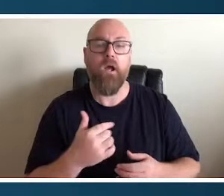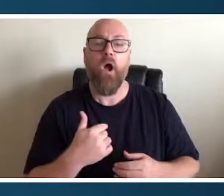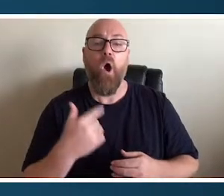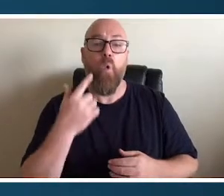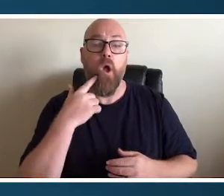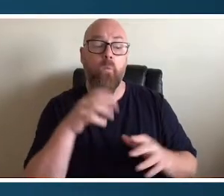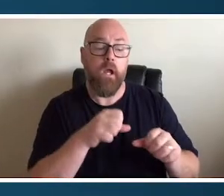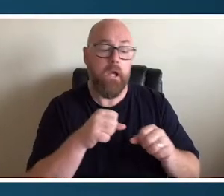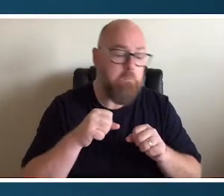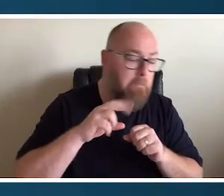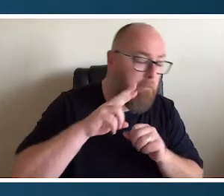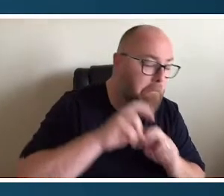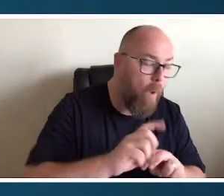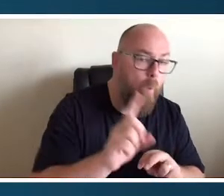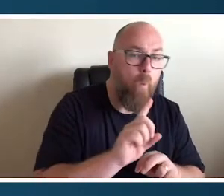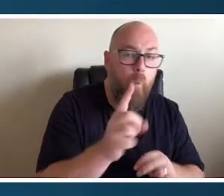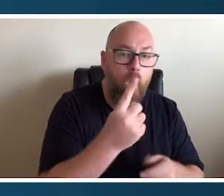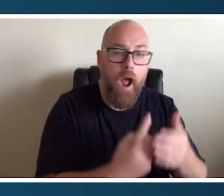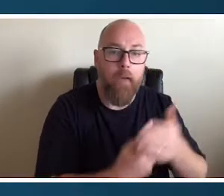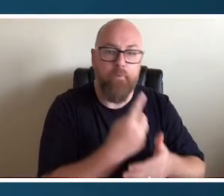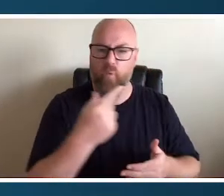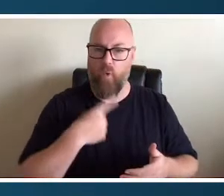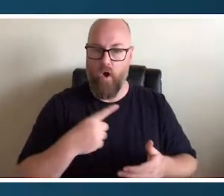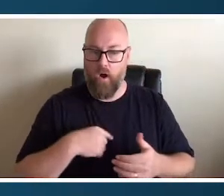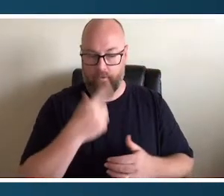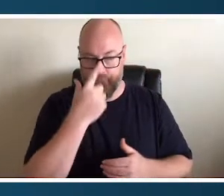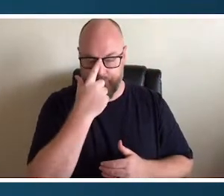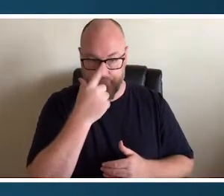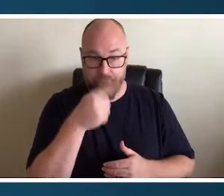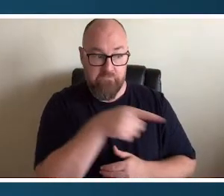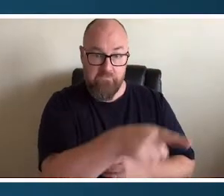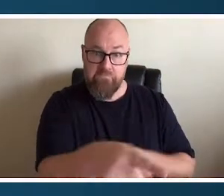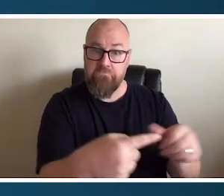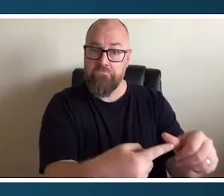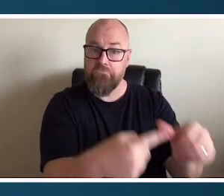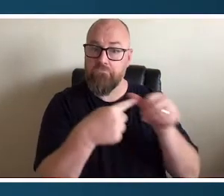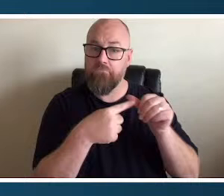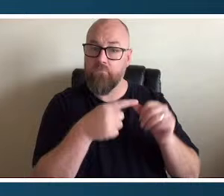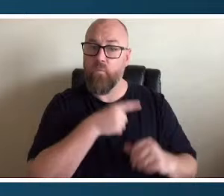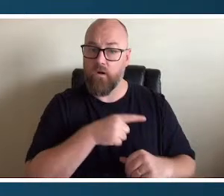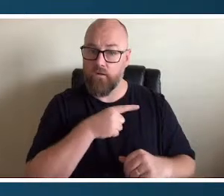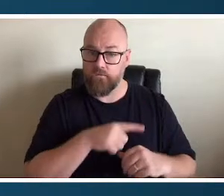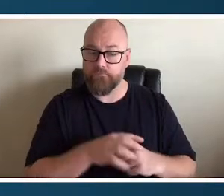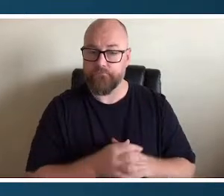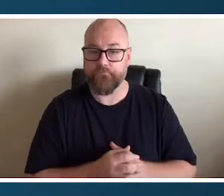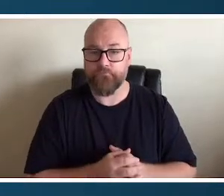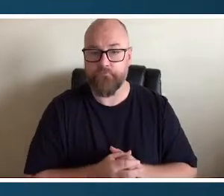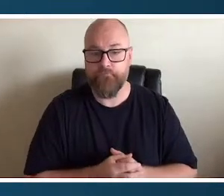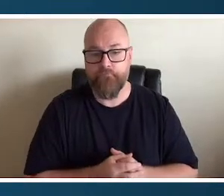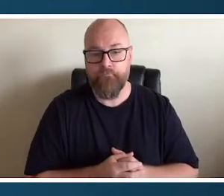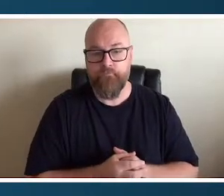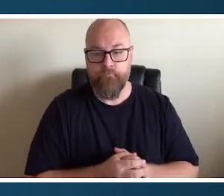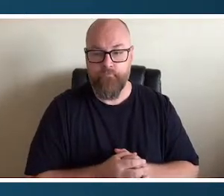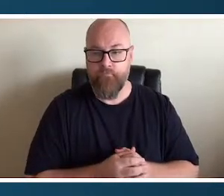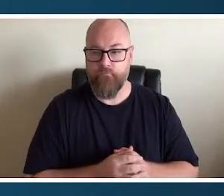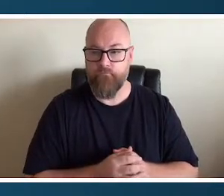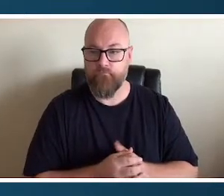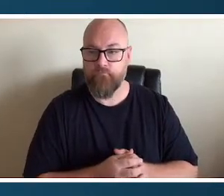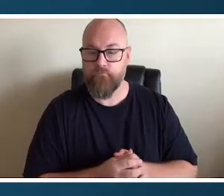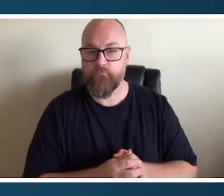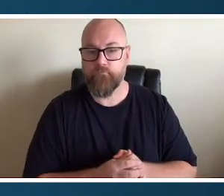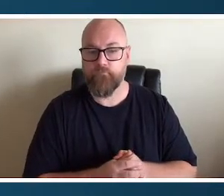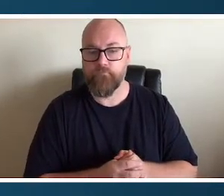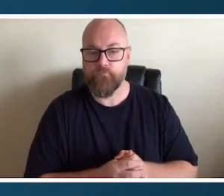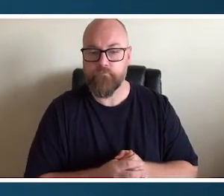what happened to them? So most of the complaint by the minority, the 7% who say they are not happy with the current employment,